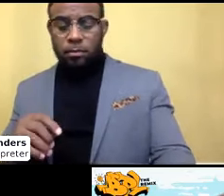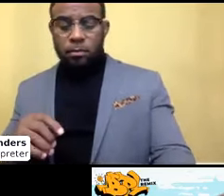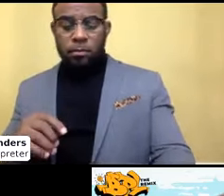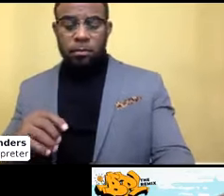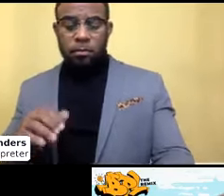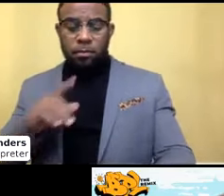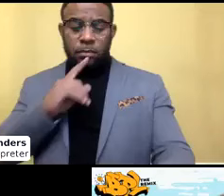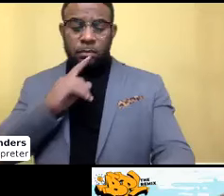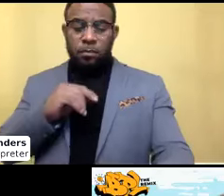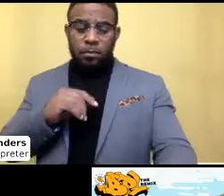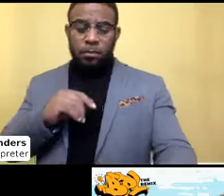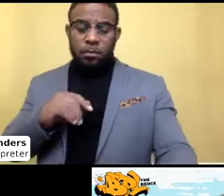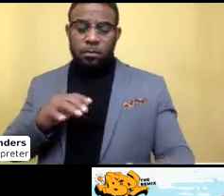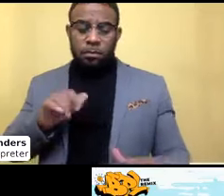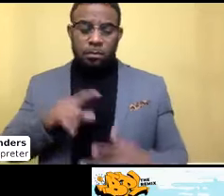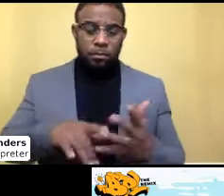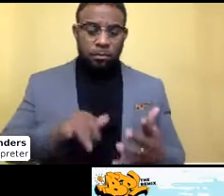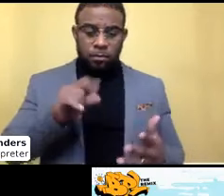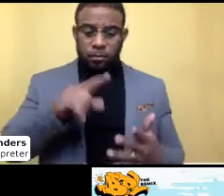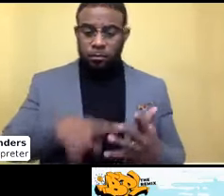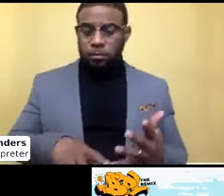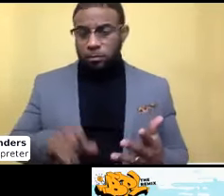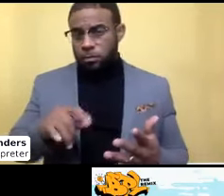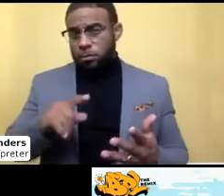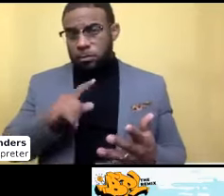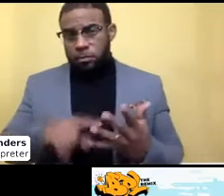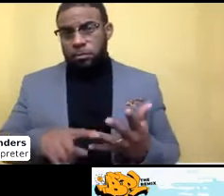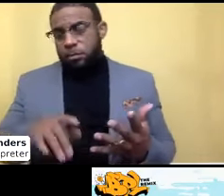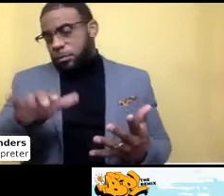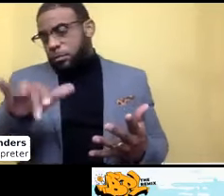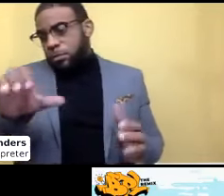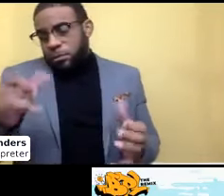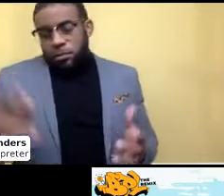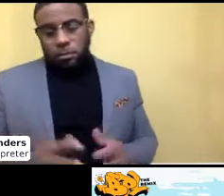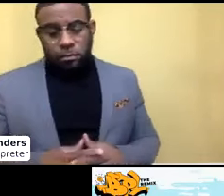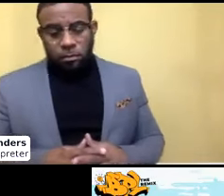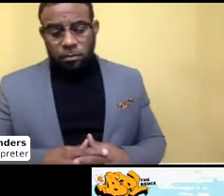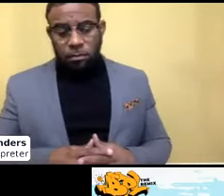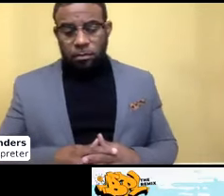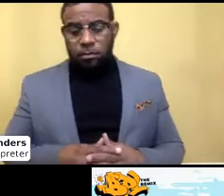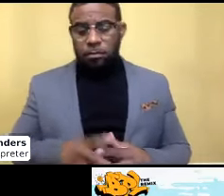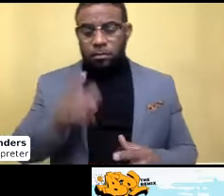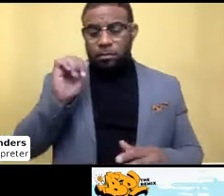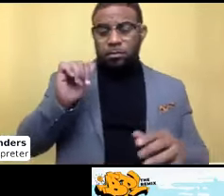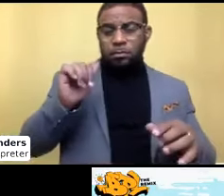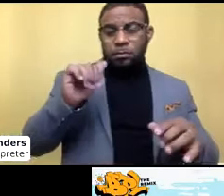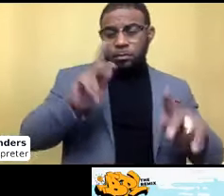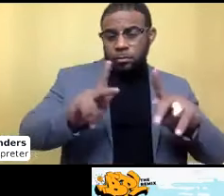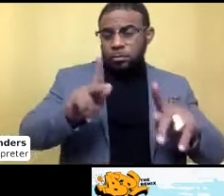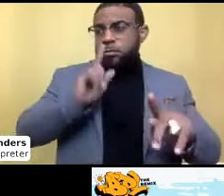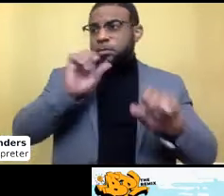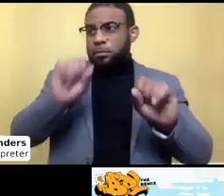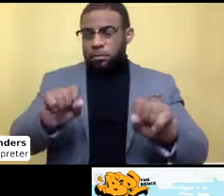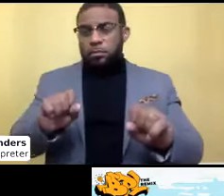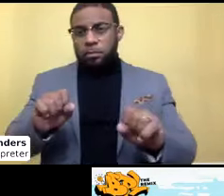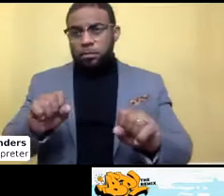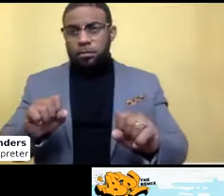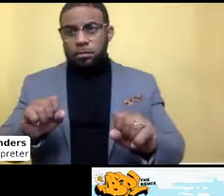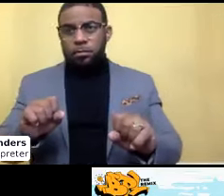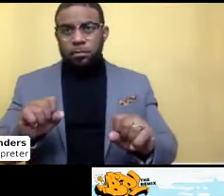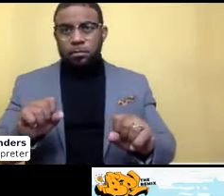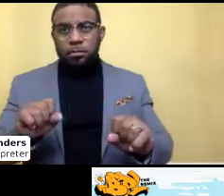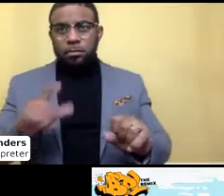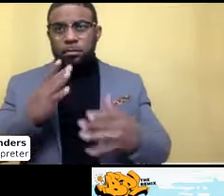you can win an election. You want to say you did something, but for the people being able to at least have